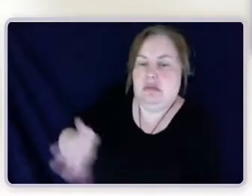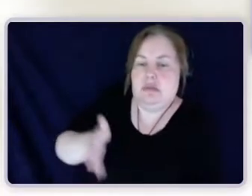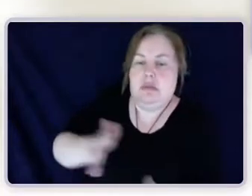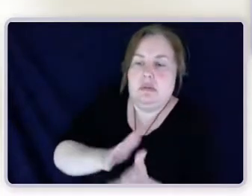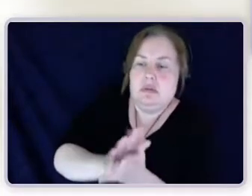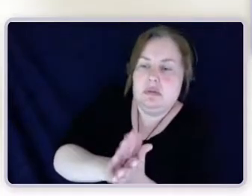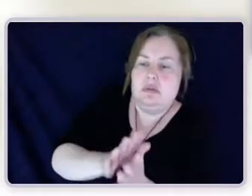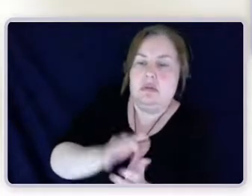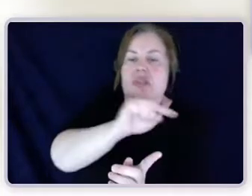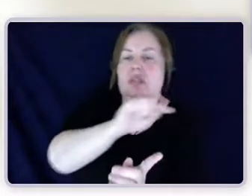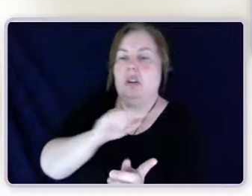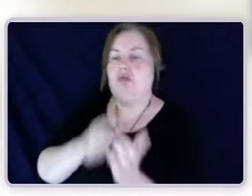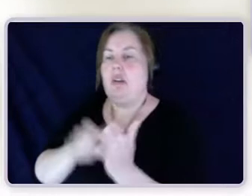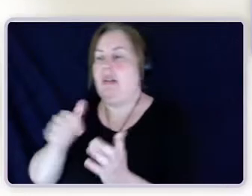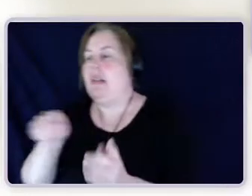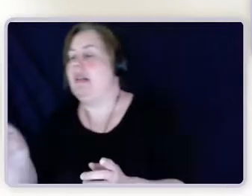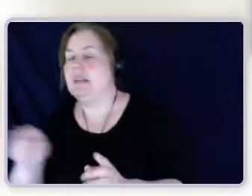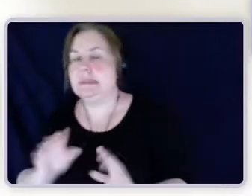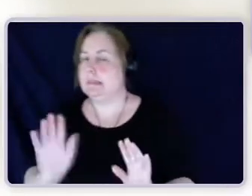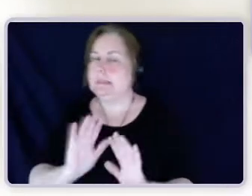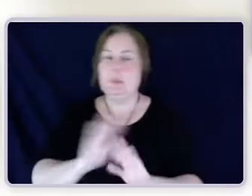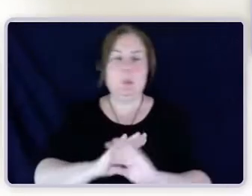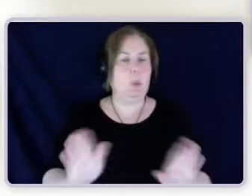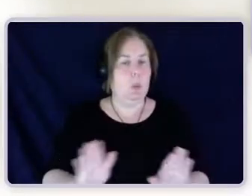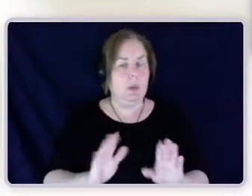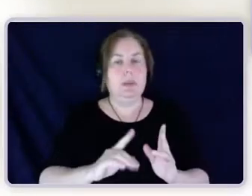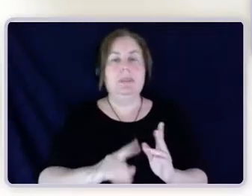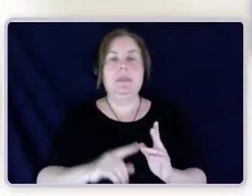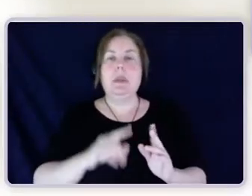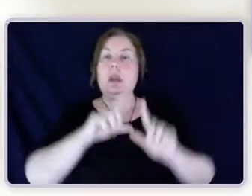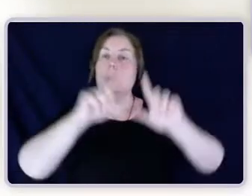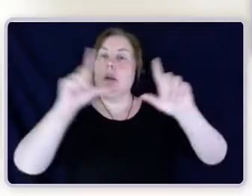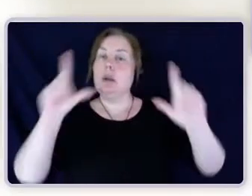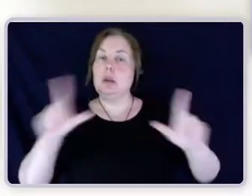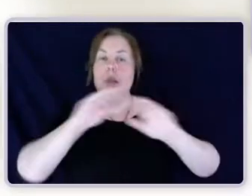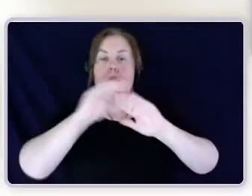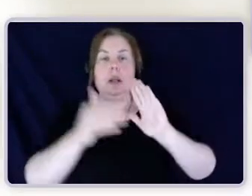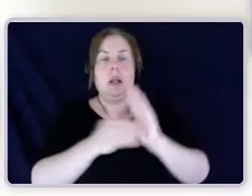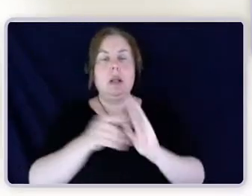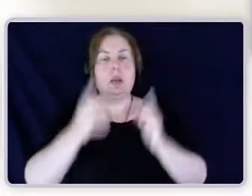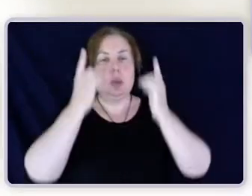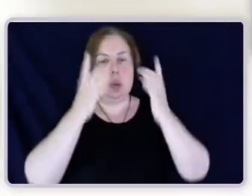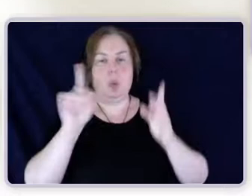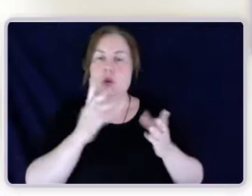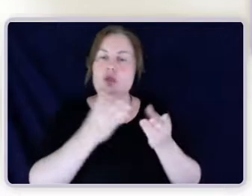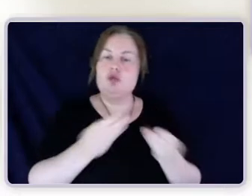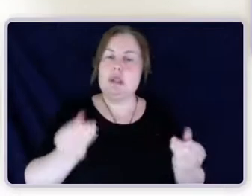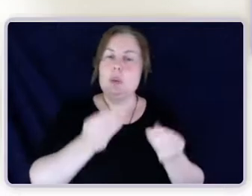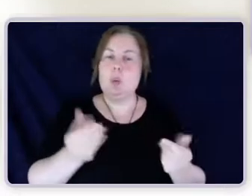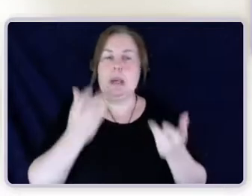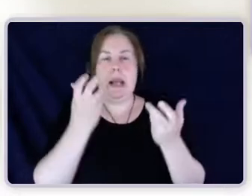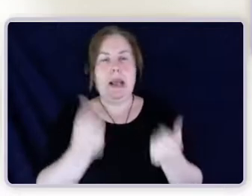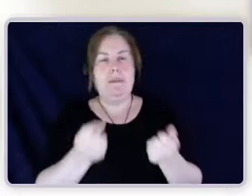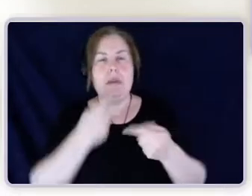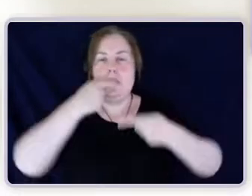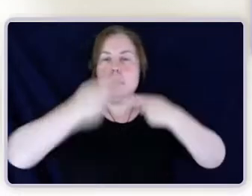So with that said, the final slide here gives an indication about what kind of resources are available on our website. I did refer